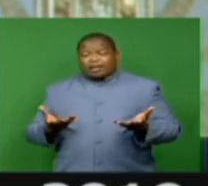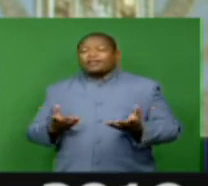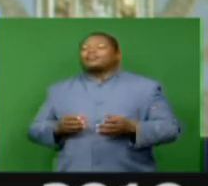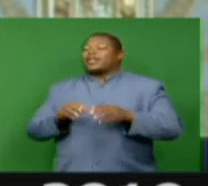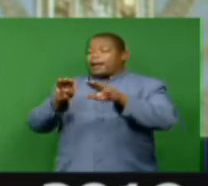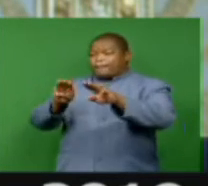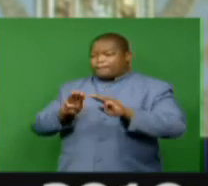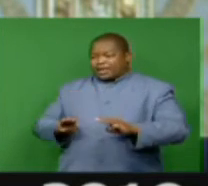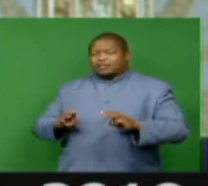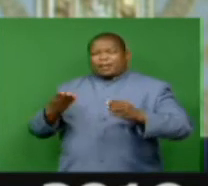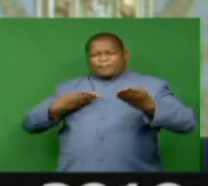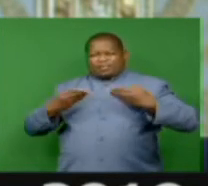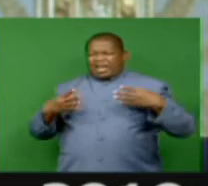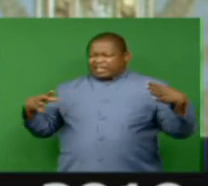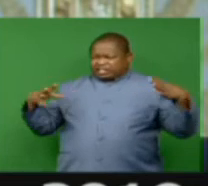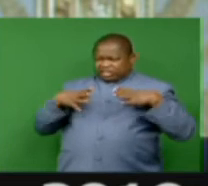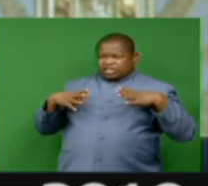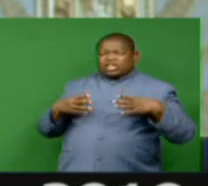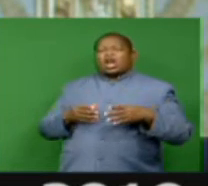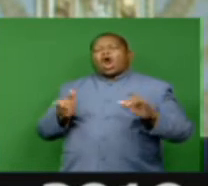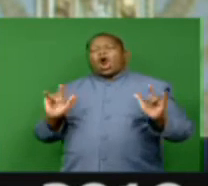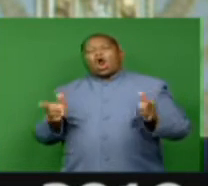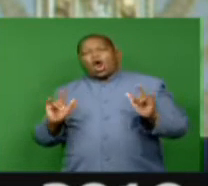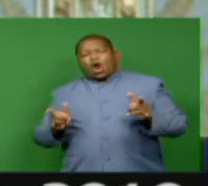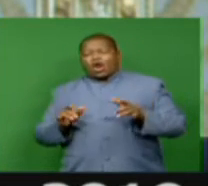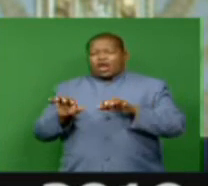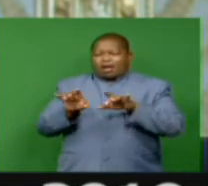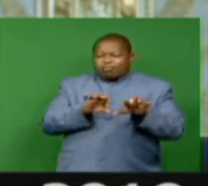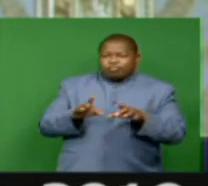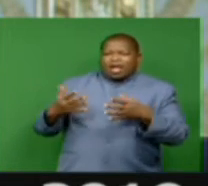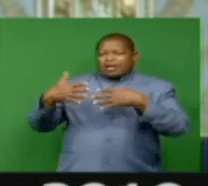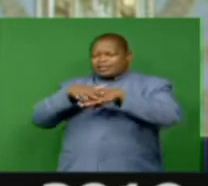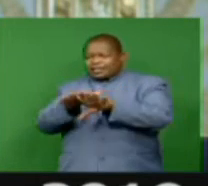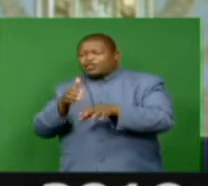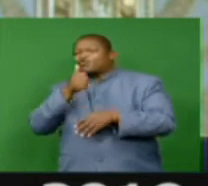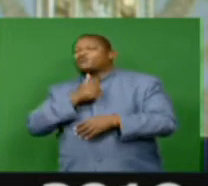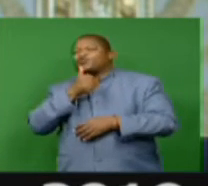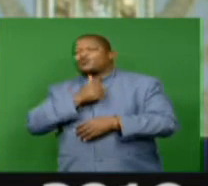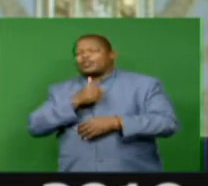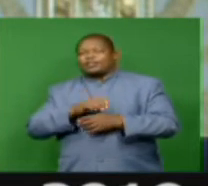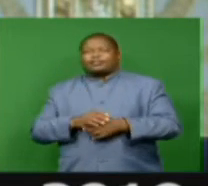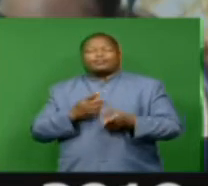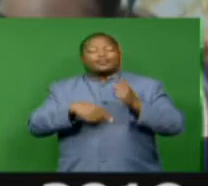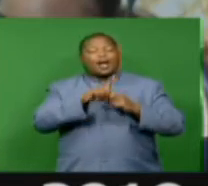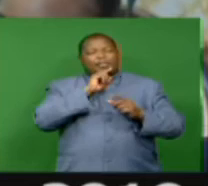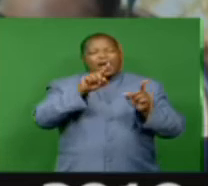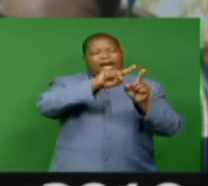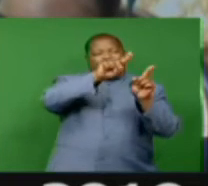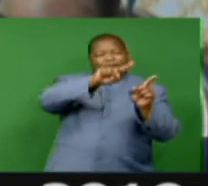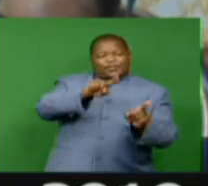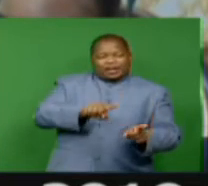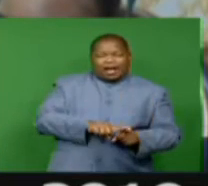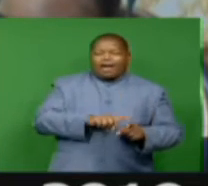platform companies, with the African continent trailing considerable way behind.